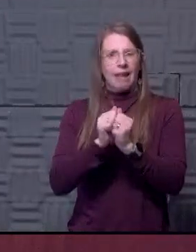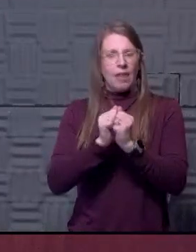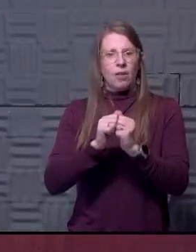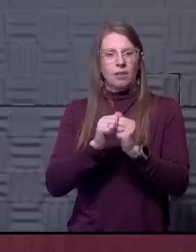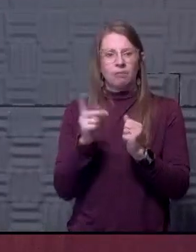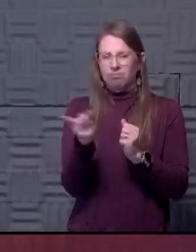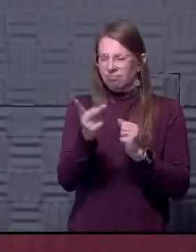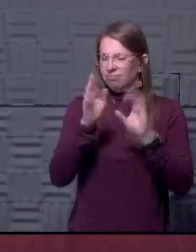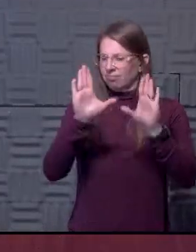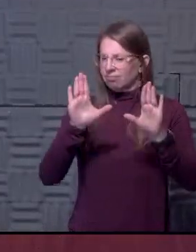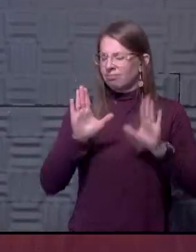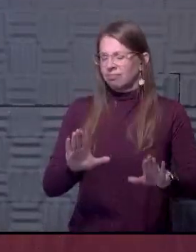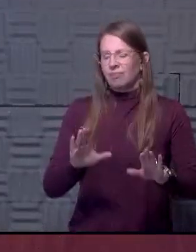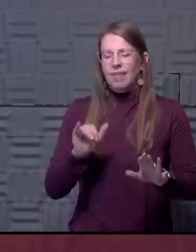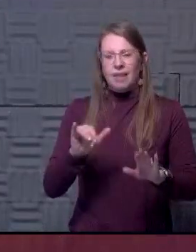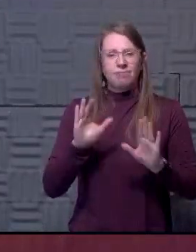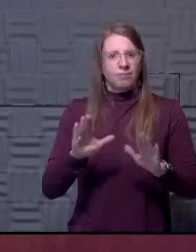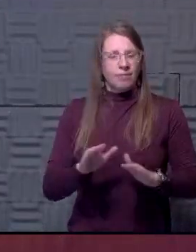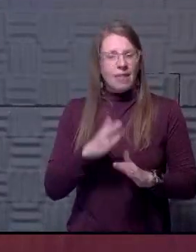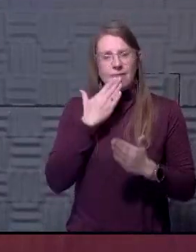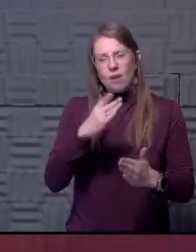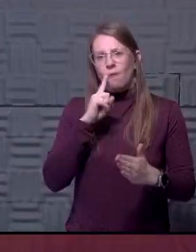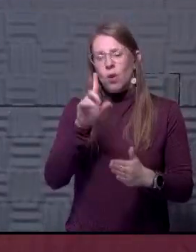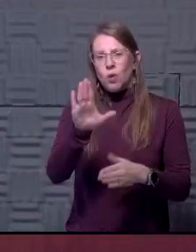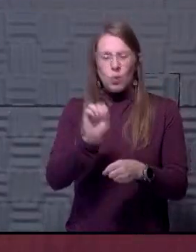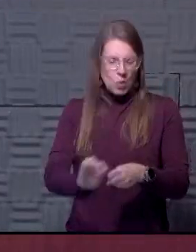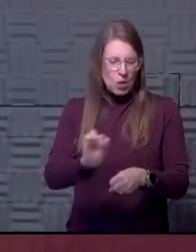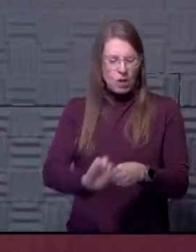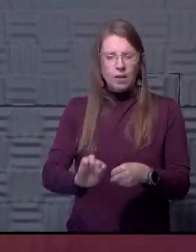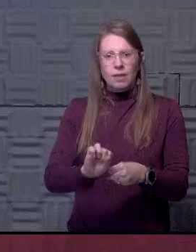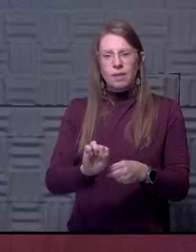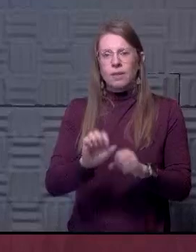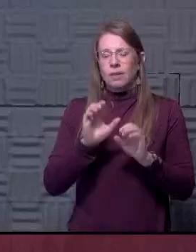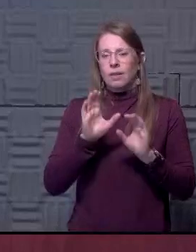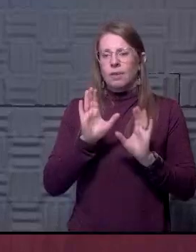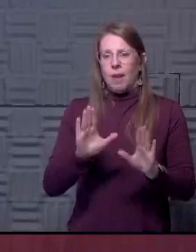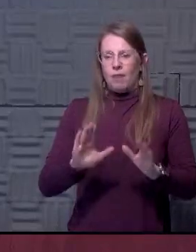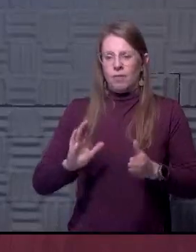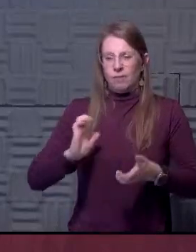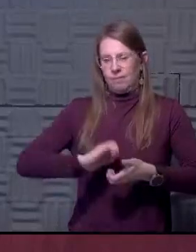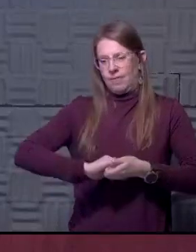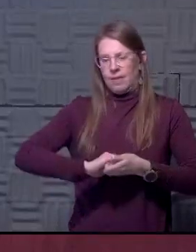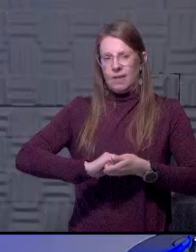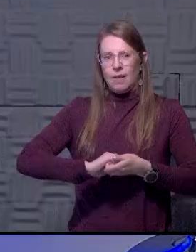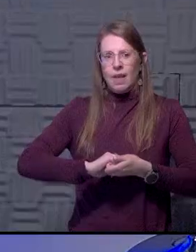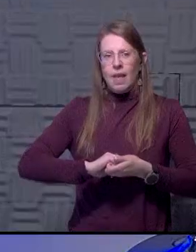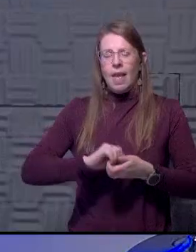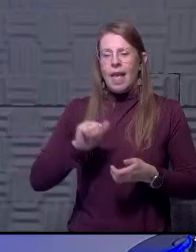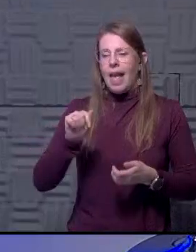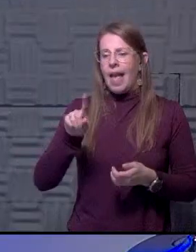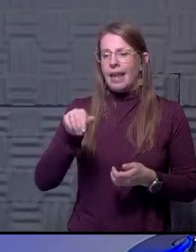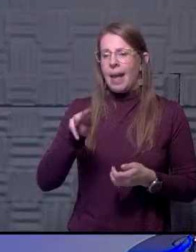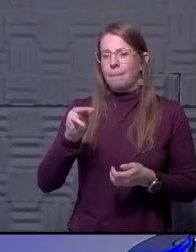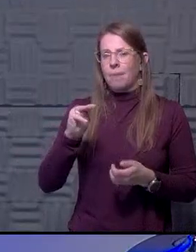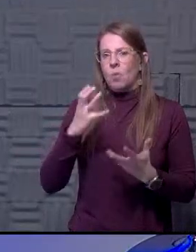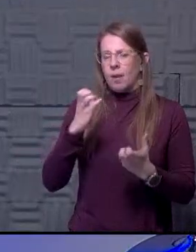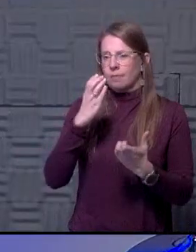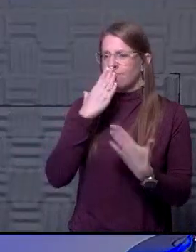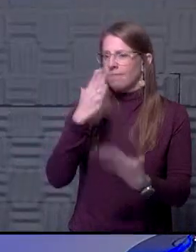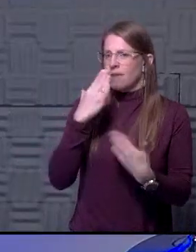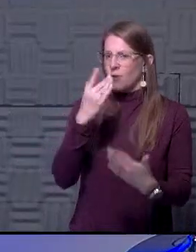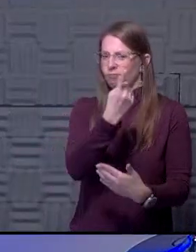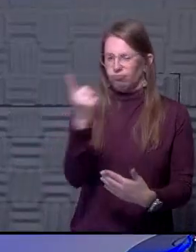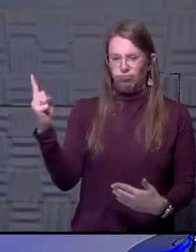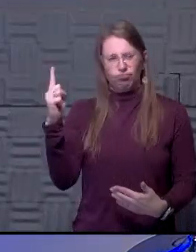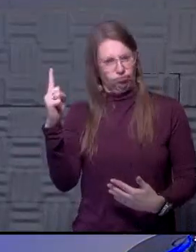guys have rocked this. Thank you so much for the great work you've done. Powerful combination. Adam Meyer, get up here. Yes. We want to say thank you to Adam Meyer